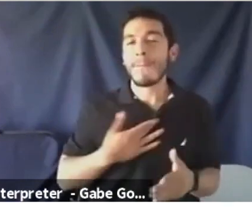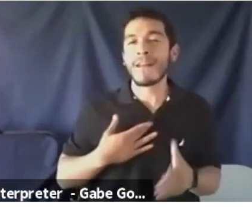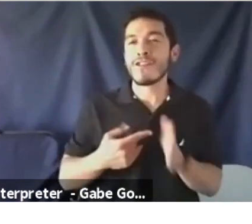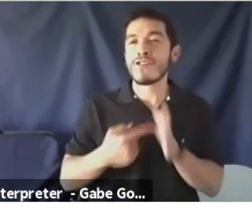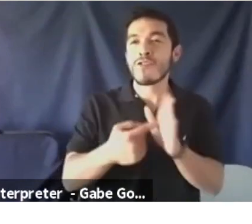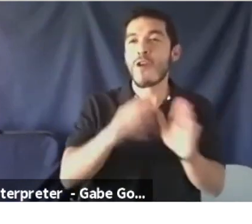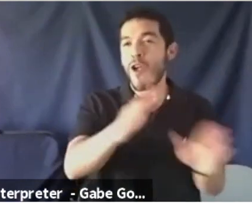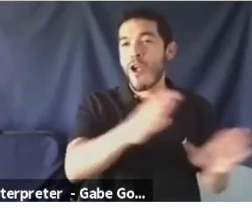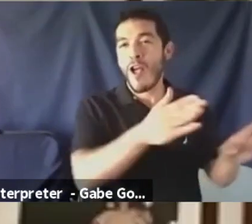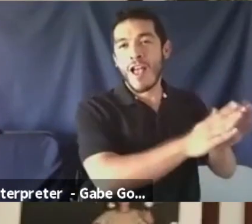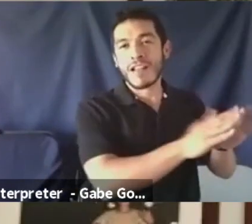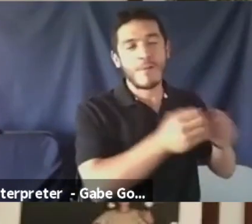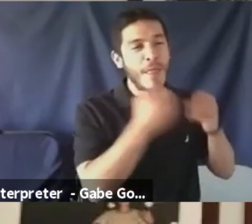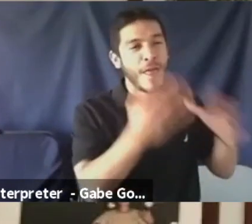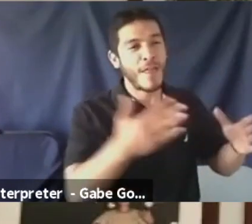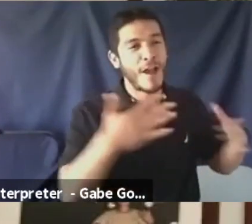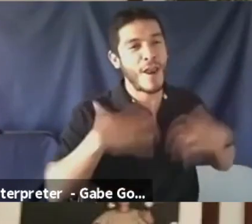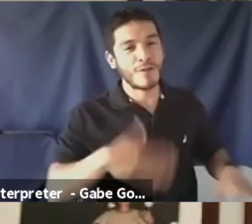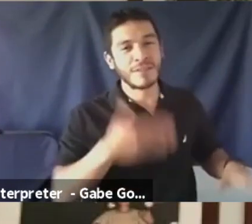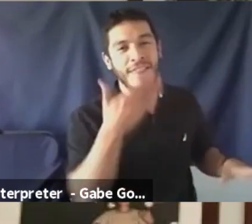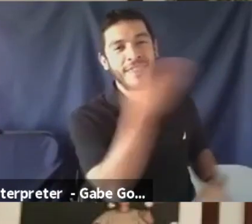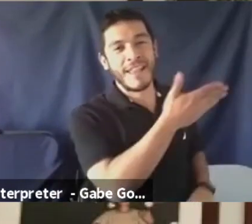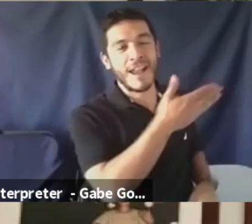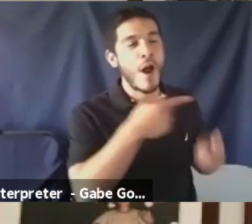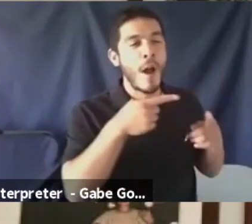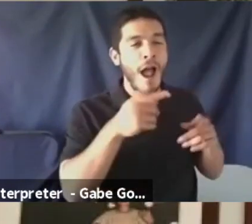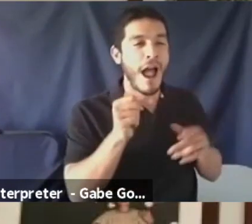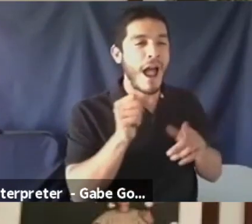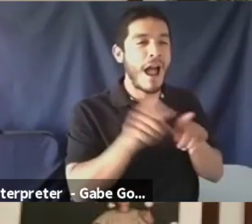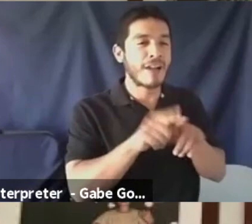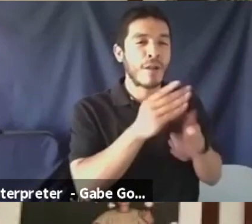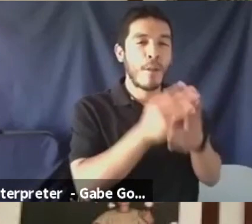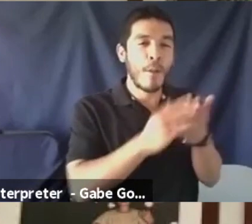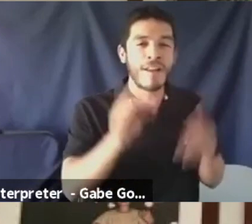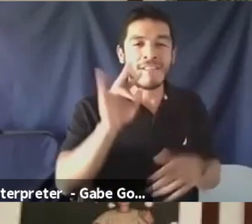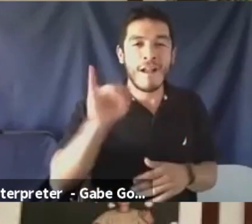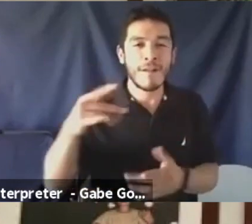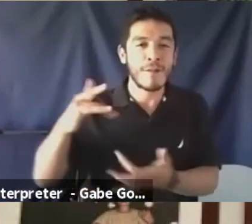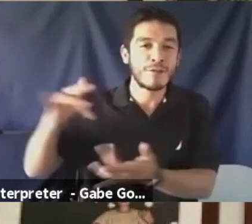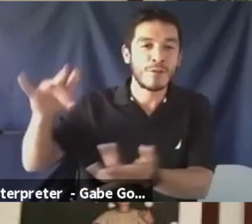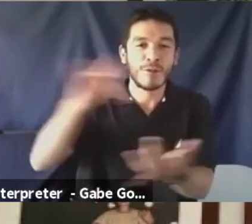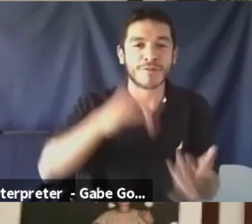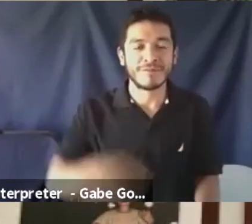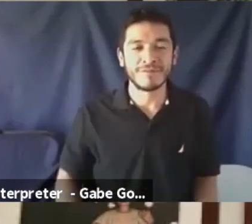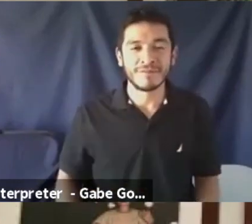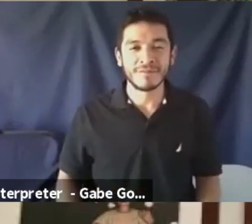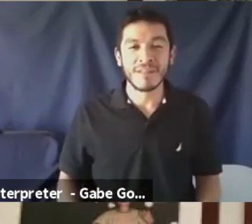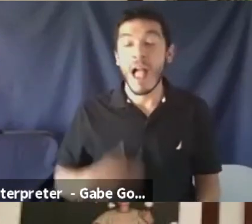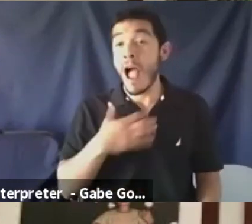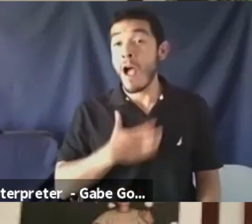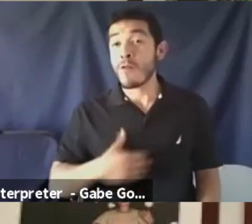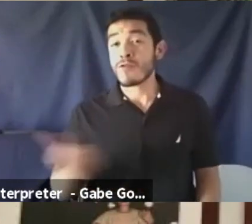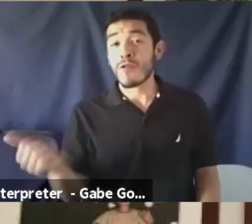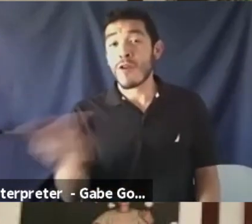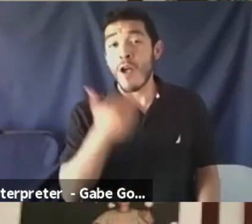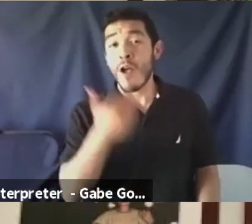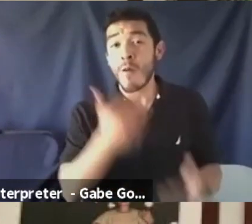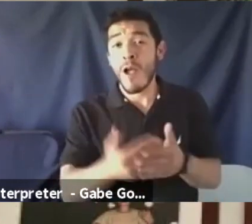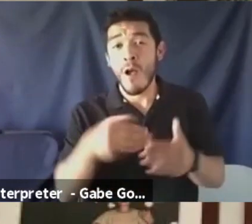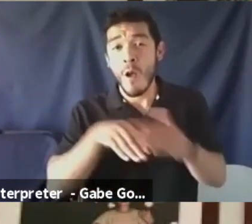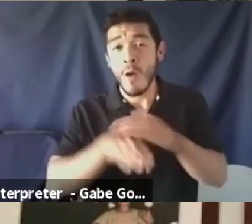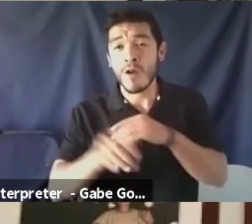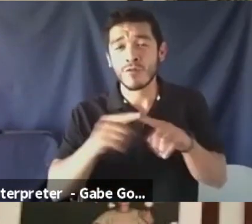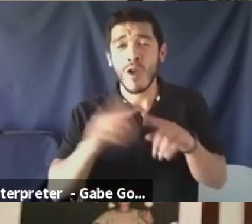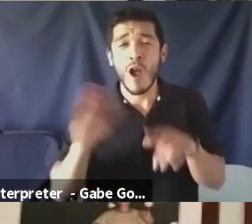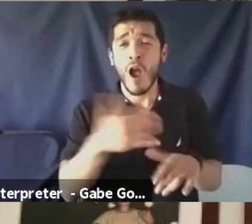to be as part of the VIP tour. And wish you all well going into